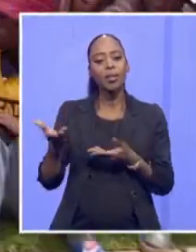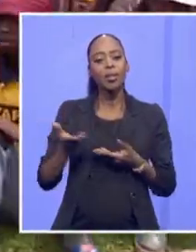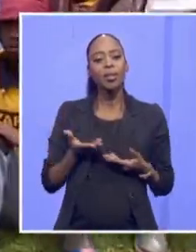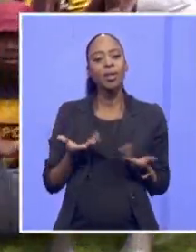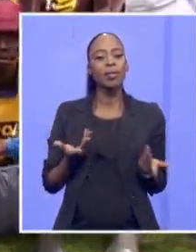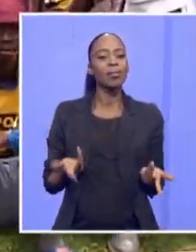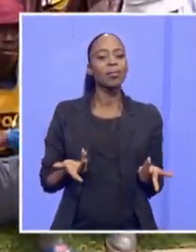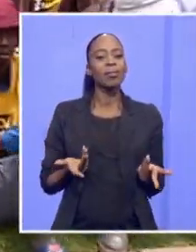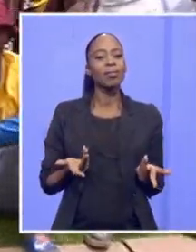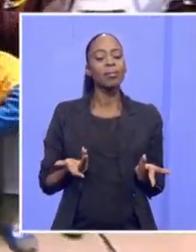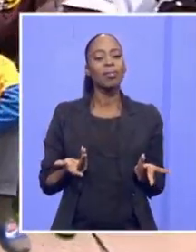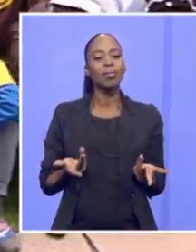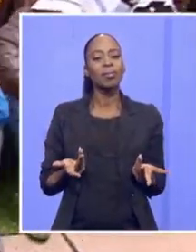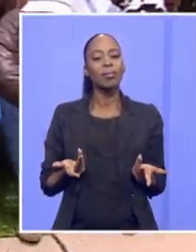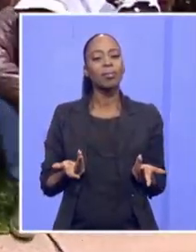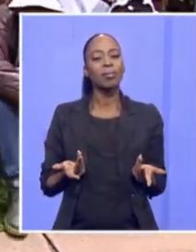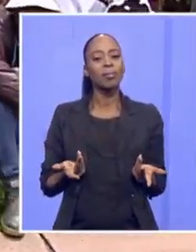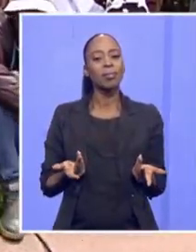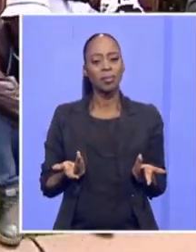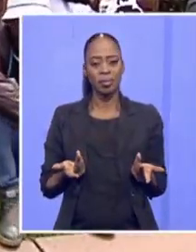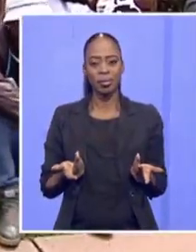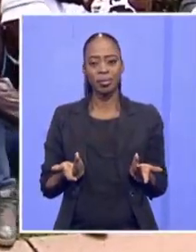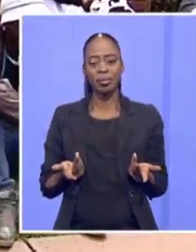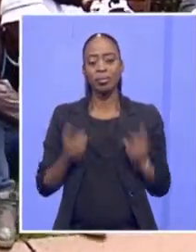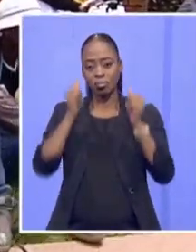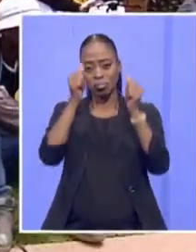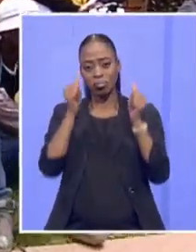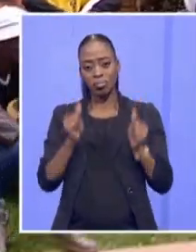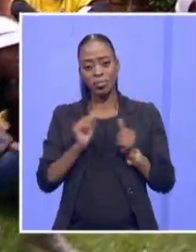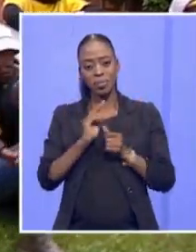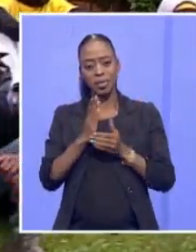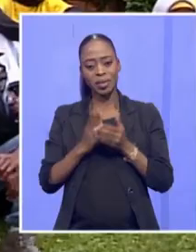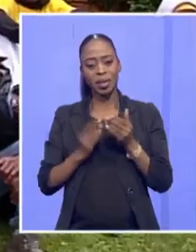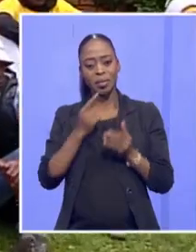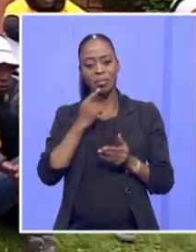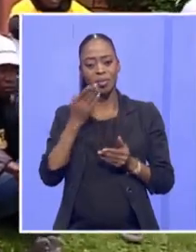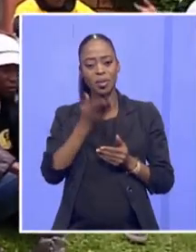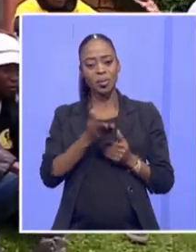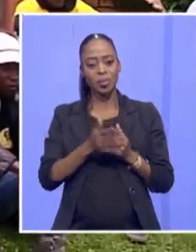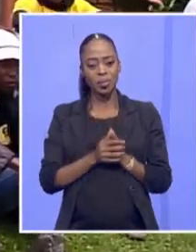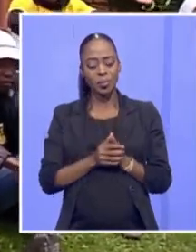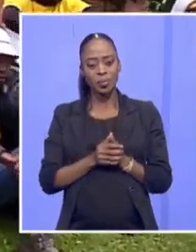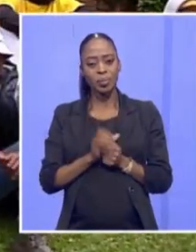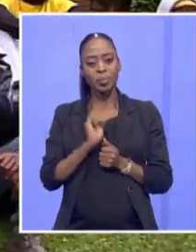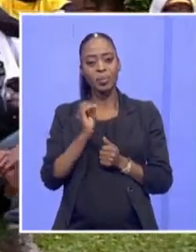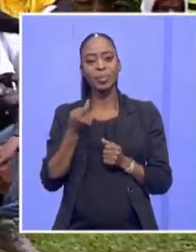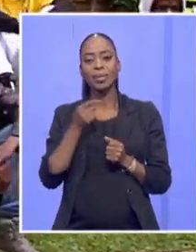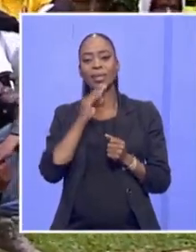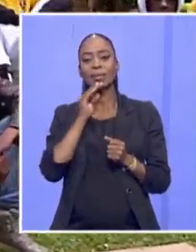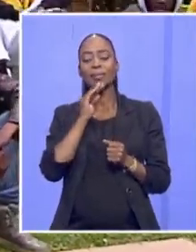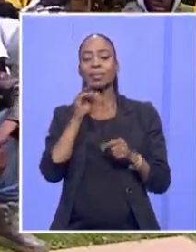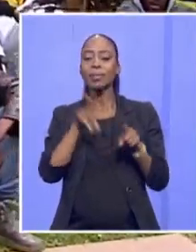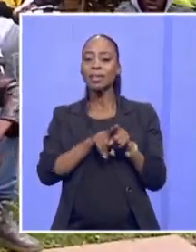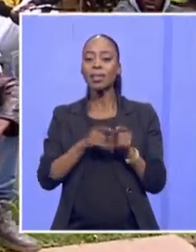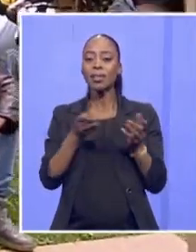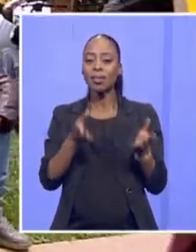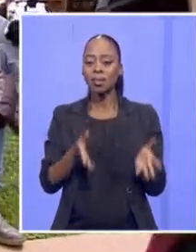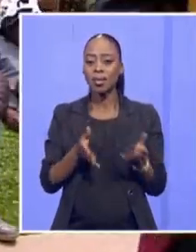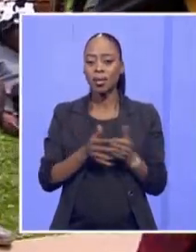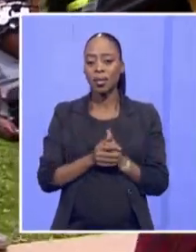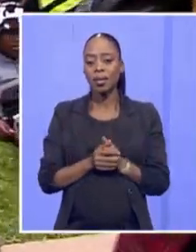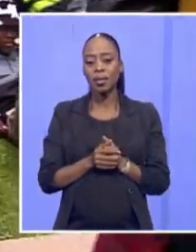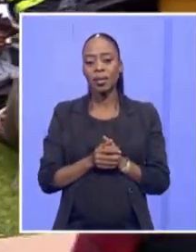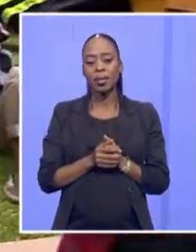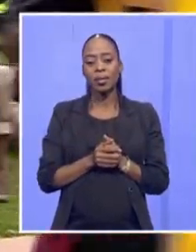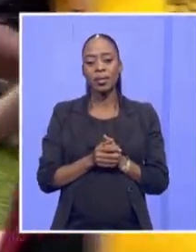Is that is what one of those placards is saying. So I guess at this particular point, without being